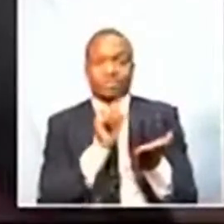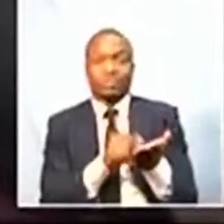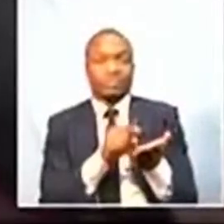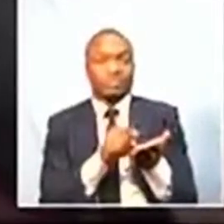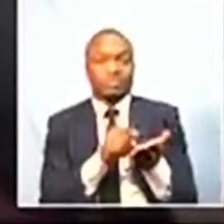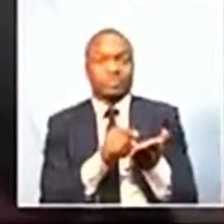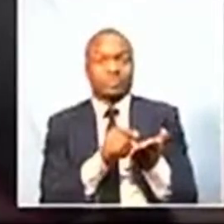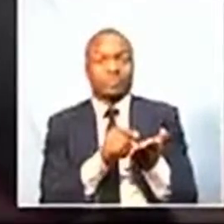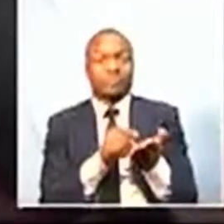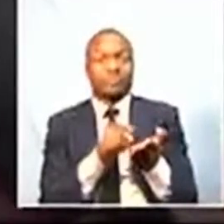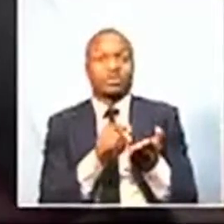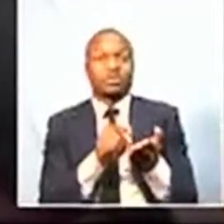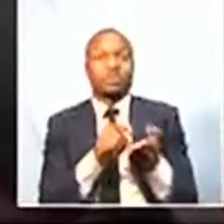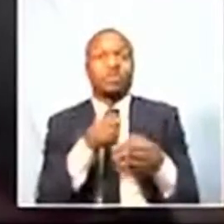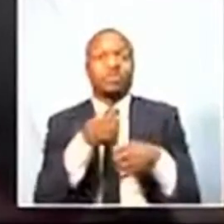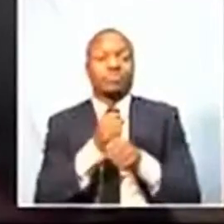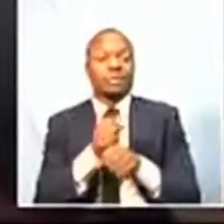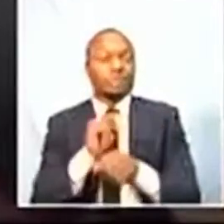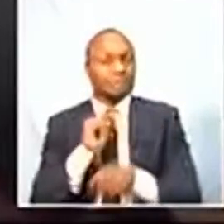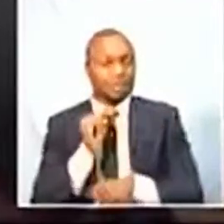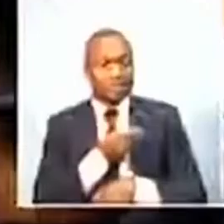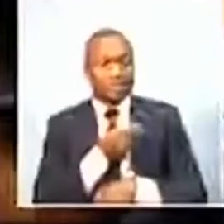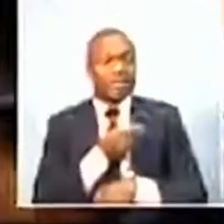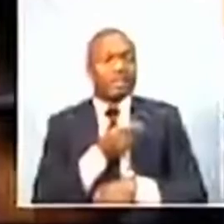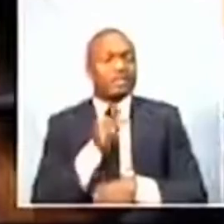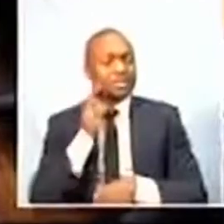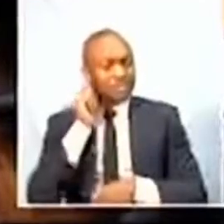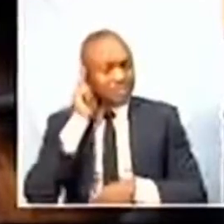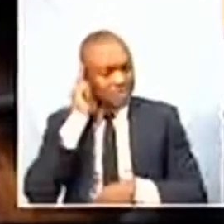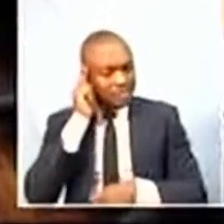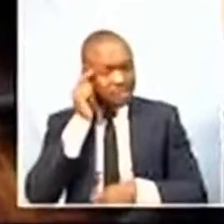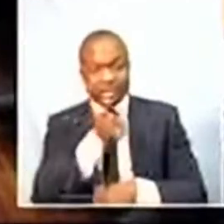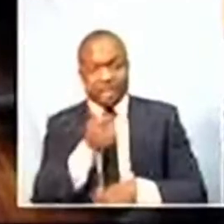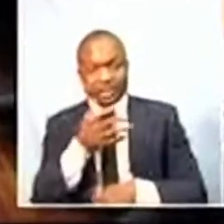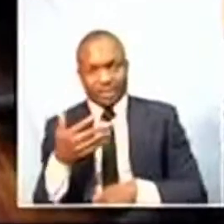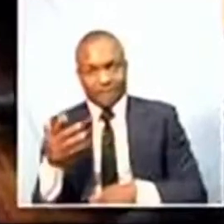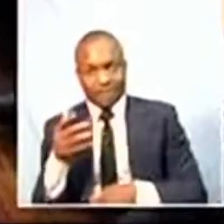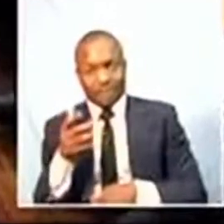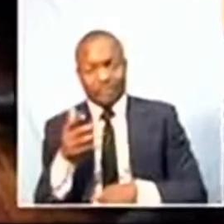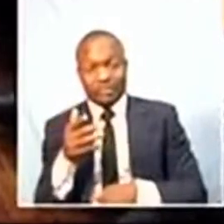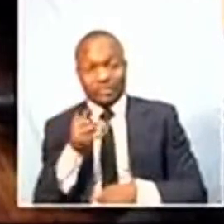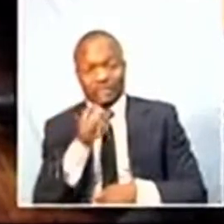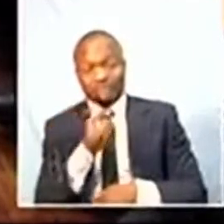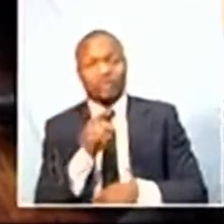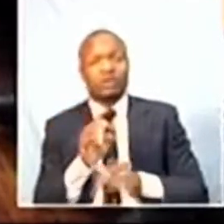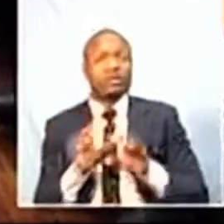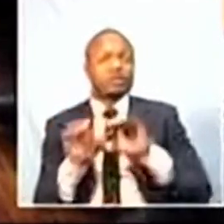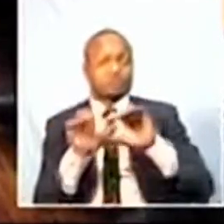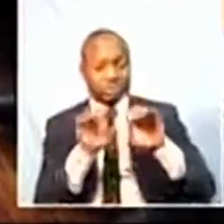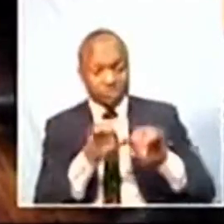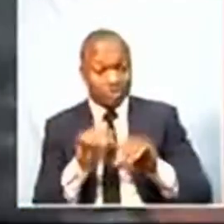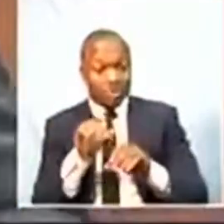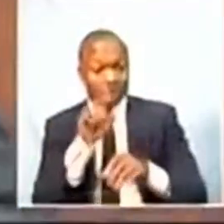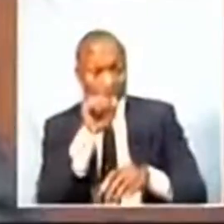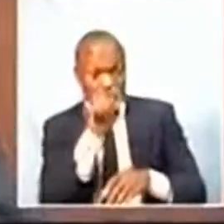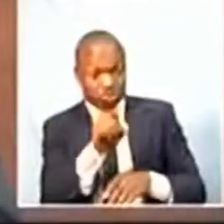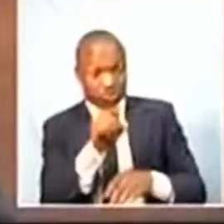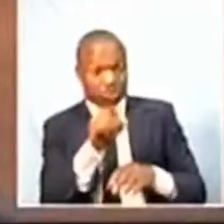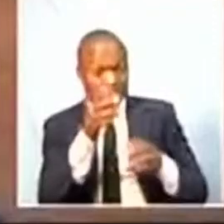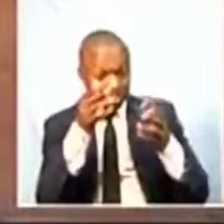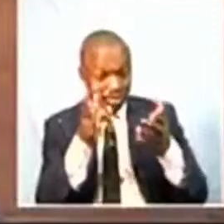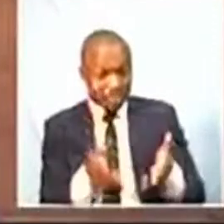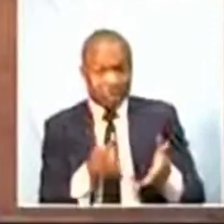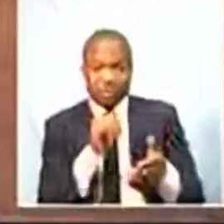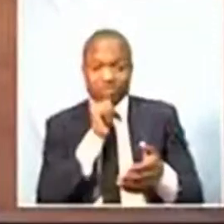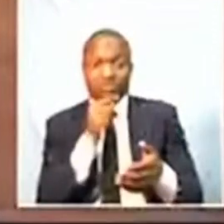us to other things that we also assume that you are doing or you have done. You here, you did not say